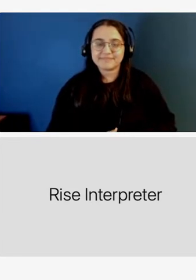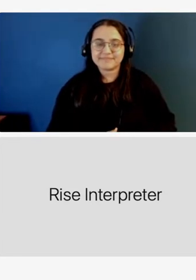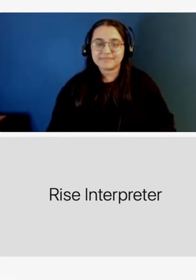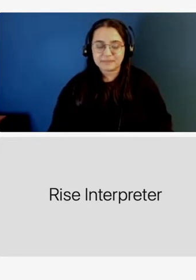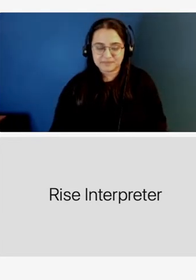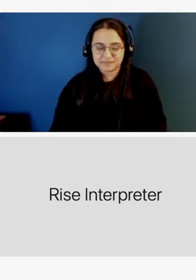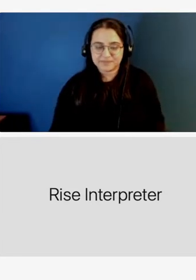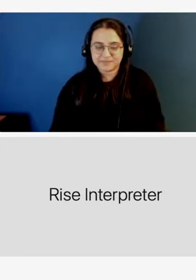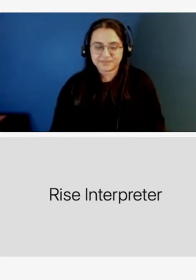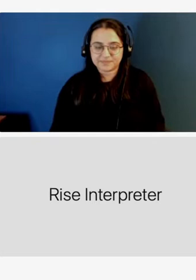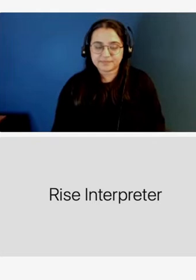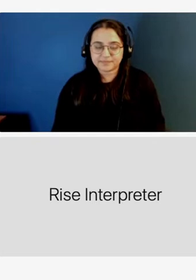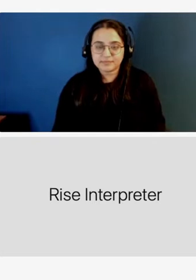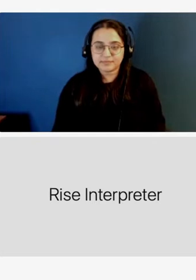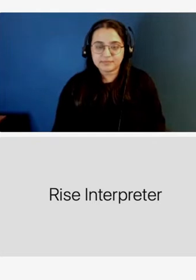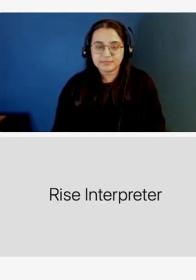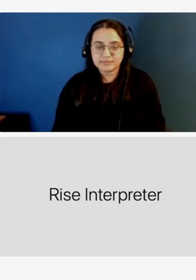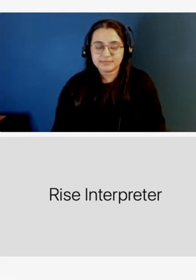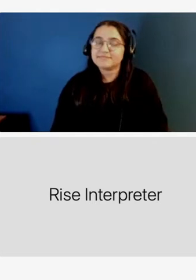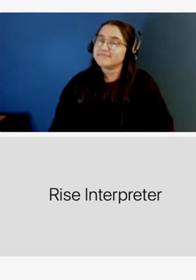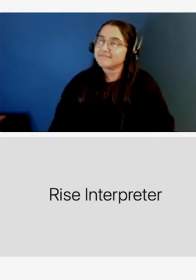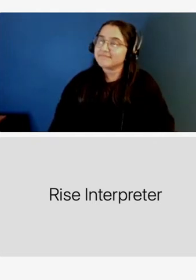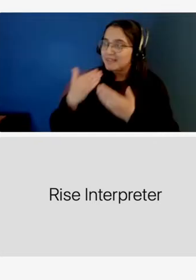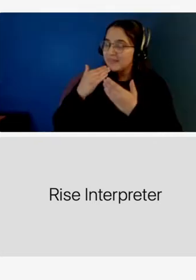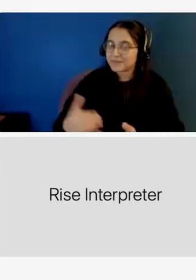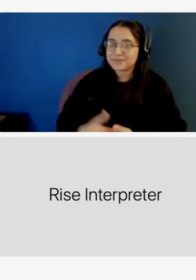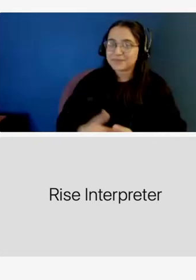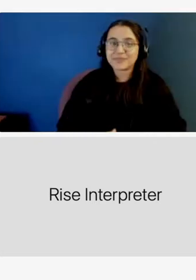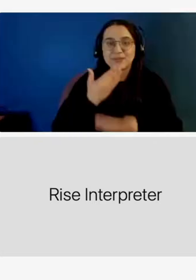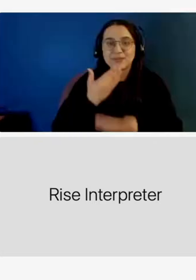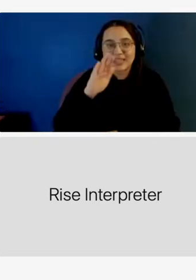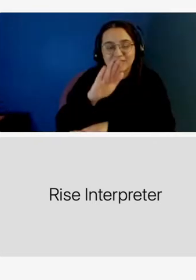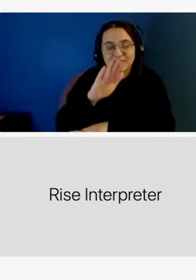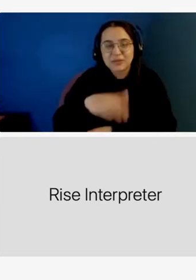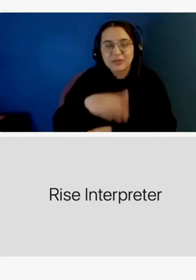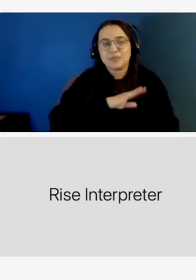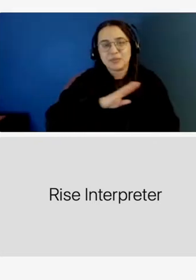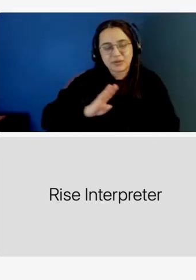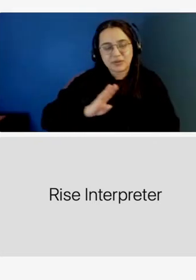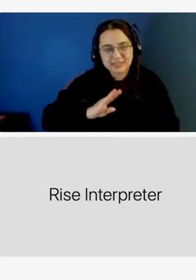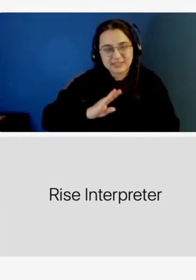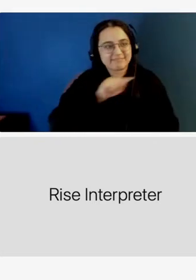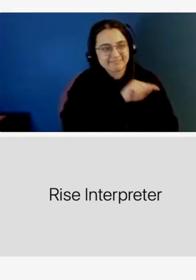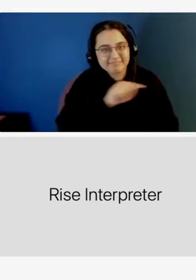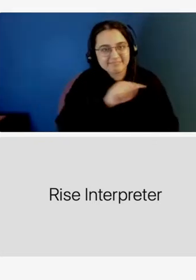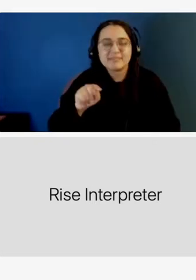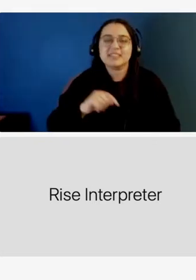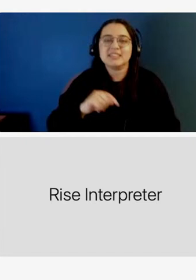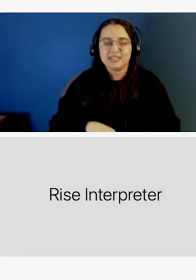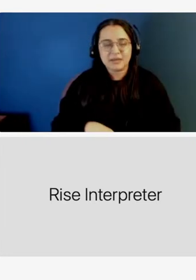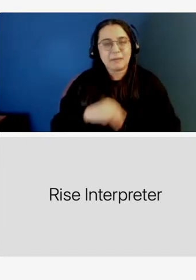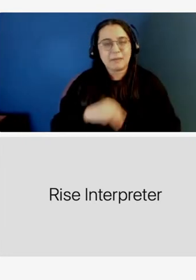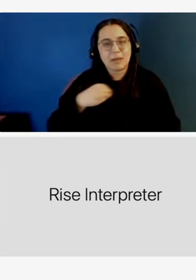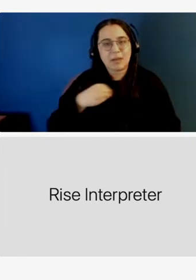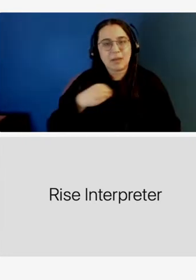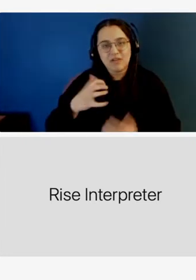Thank you. Good evening, Board President Thorin Ojeda, Board Members, Superintendent Dr. Miranda, and members of the audience and Executive Cabinet.